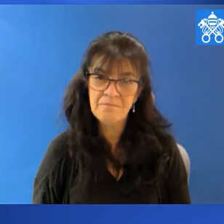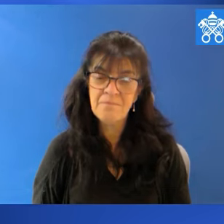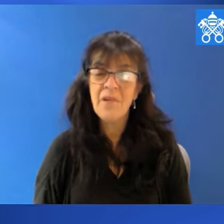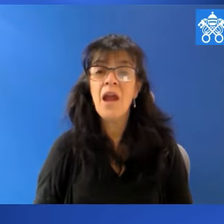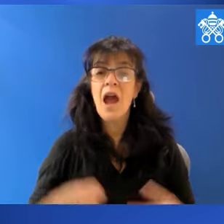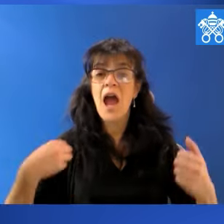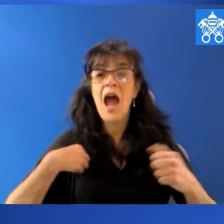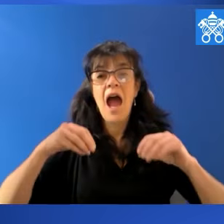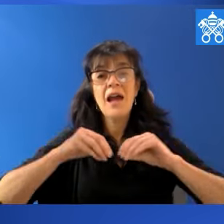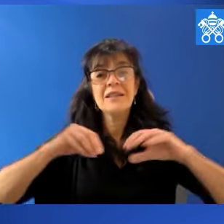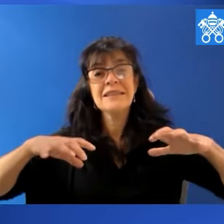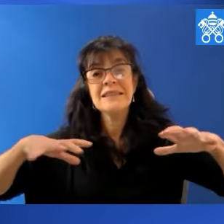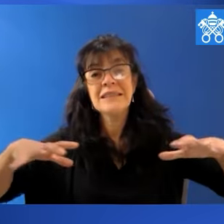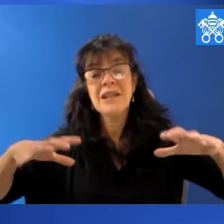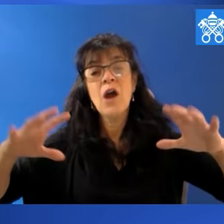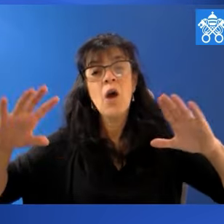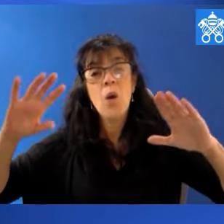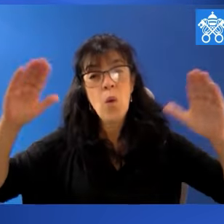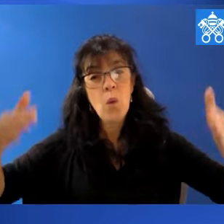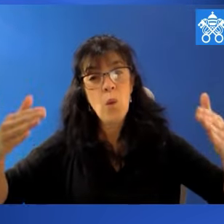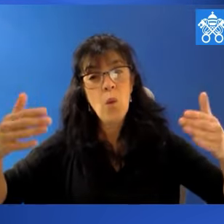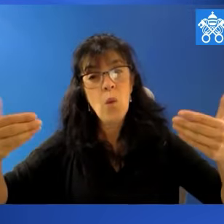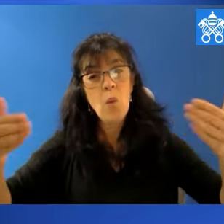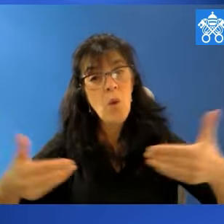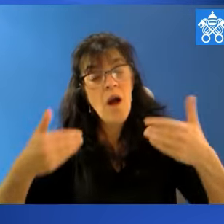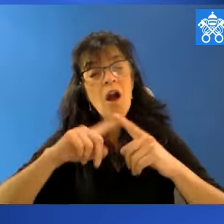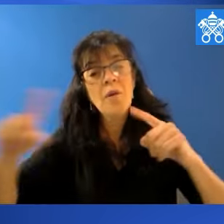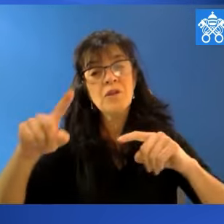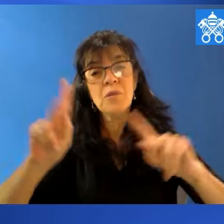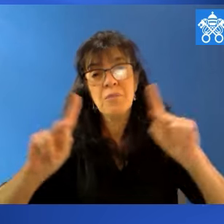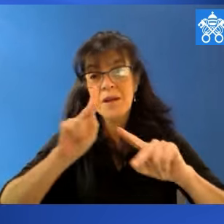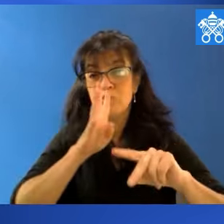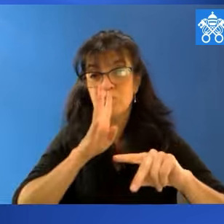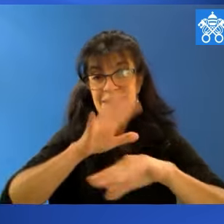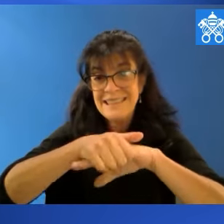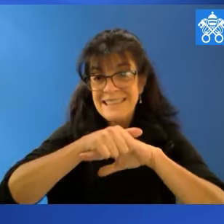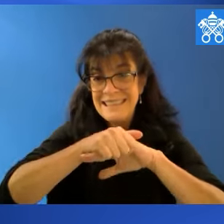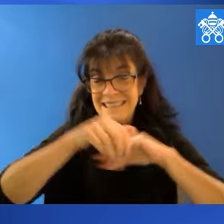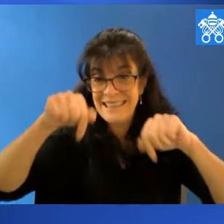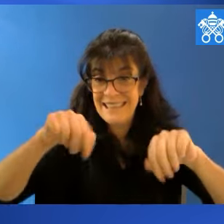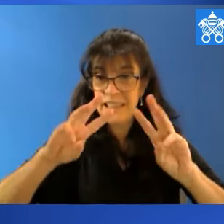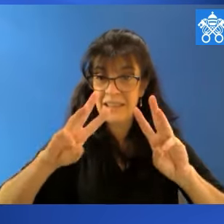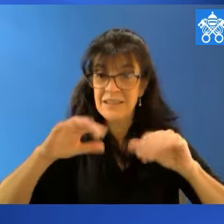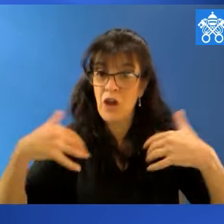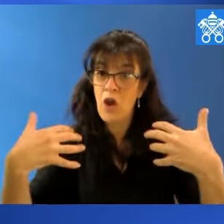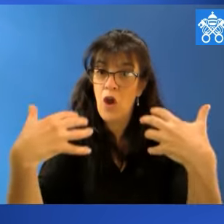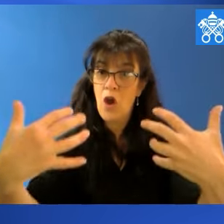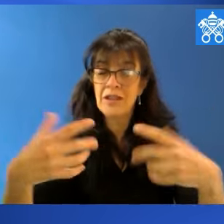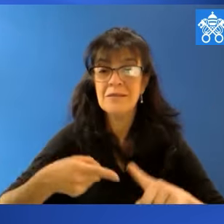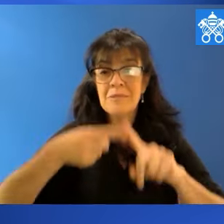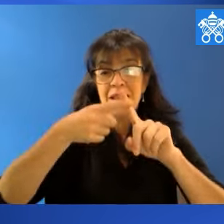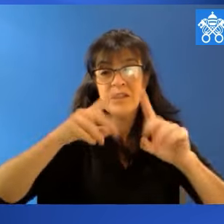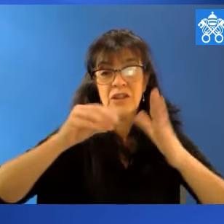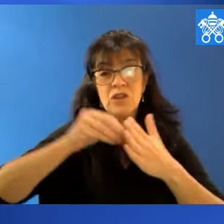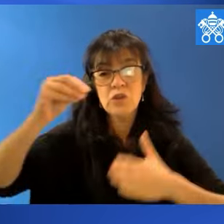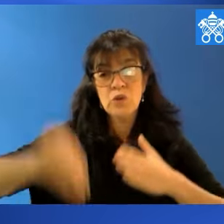I extend a warm welcome to the English-speaking pilgrims taking part in today's audience, especially the group of